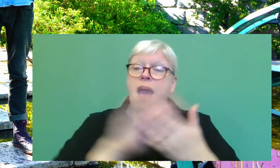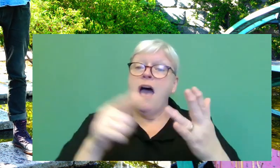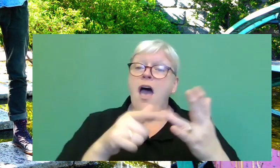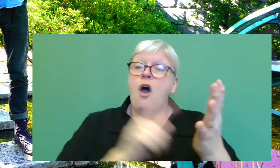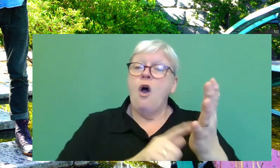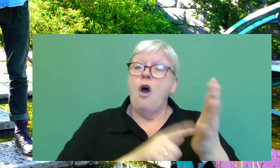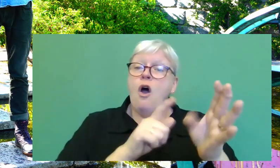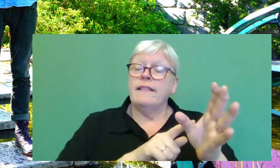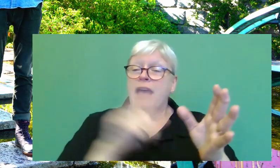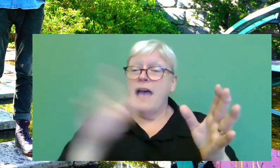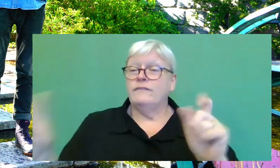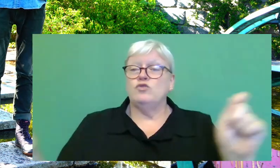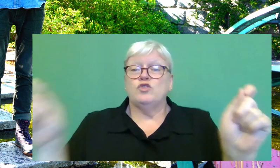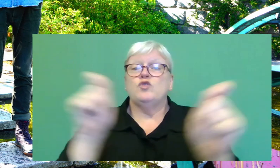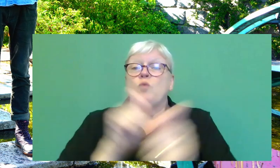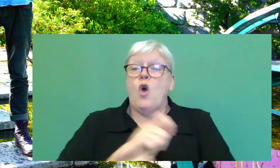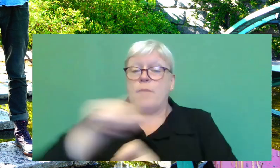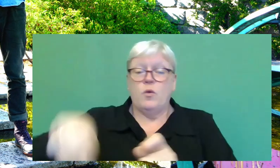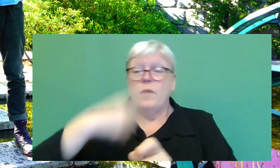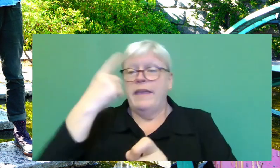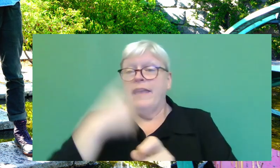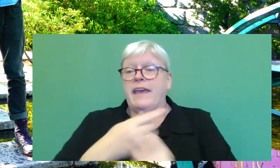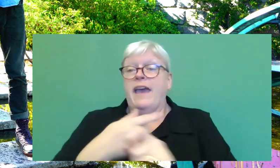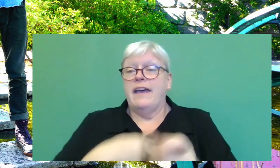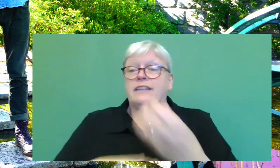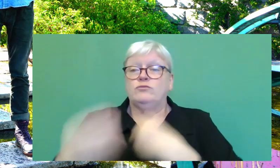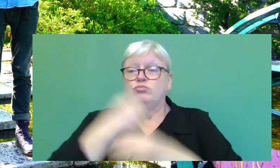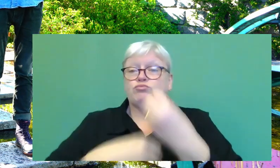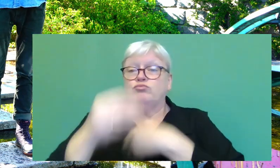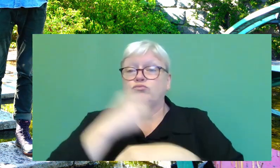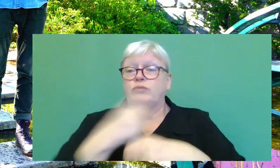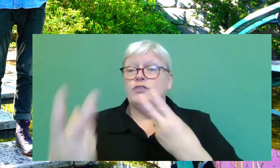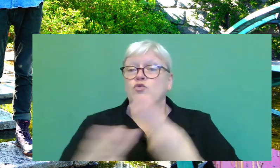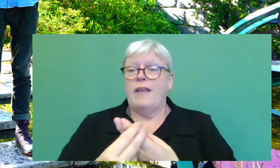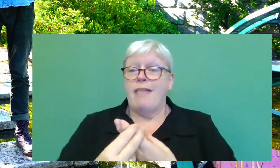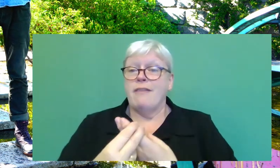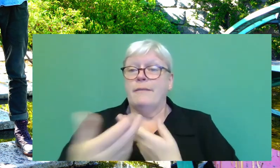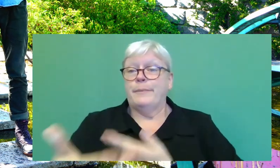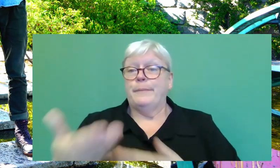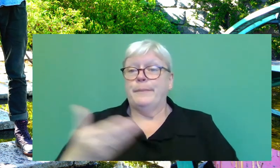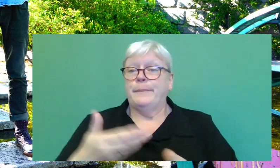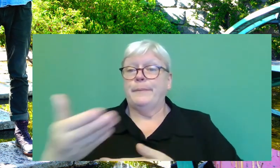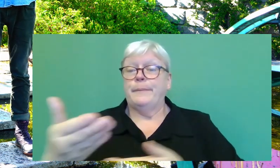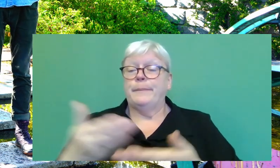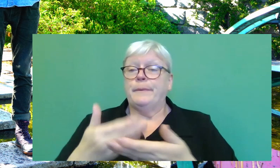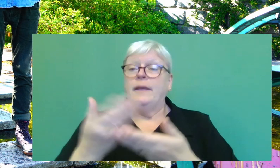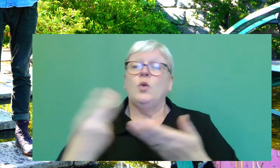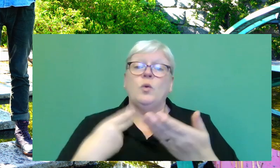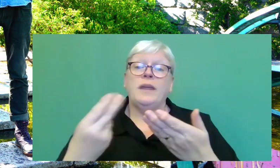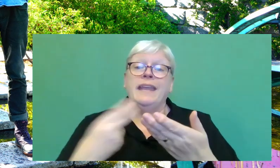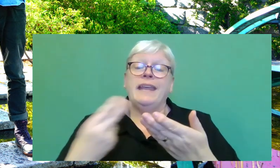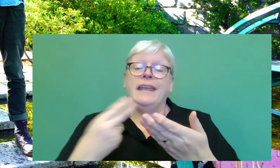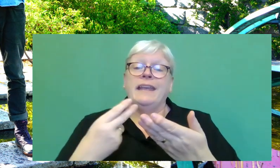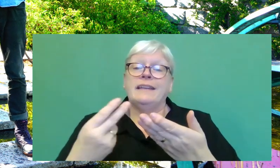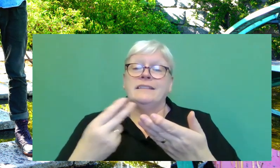as we can battle this formidable foe together in formation. We are leviathans,